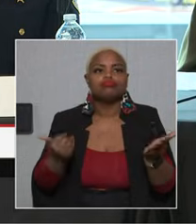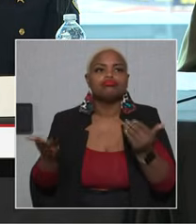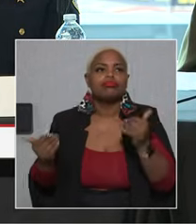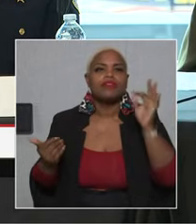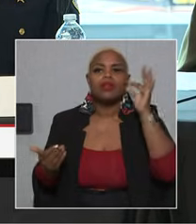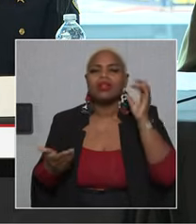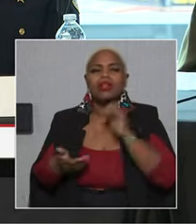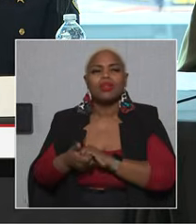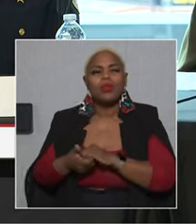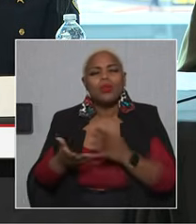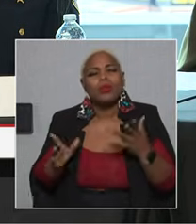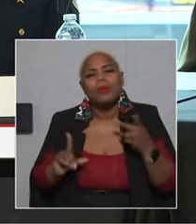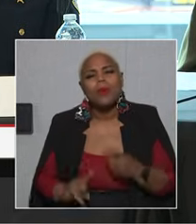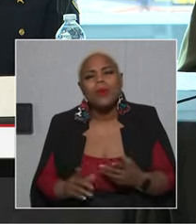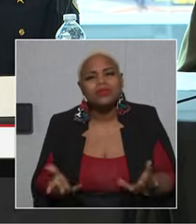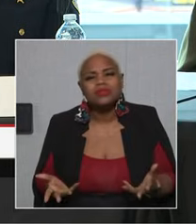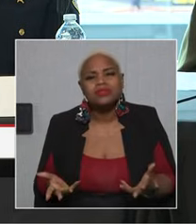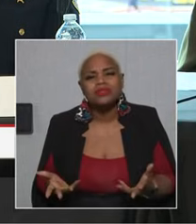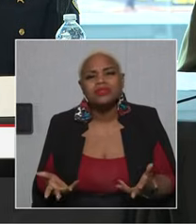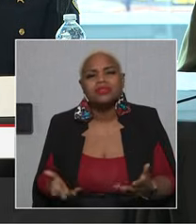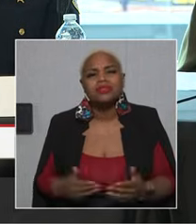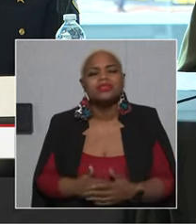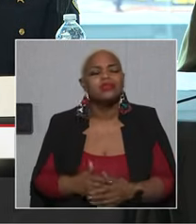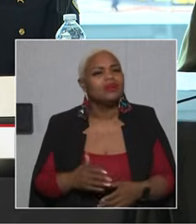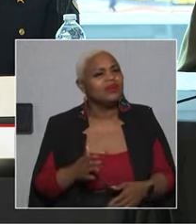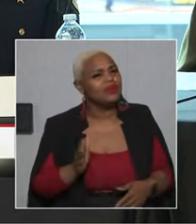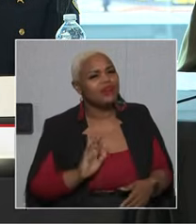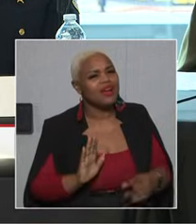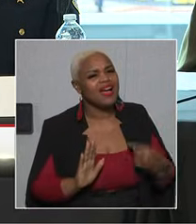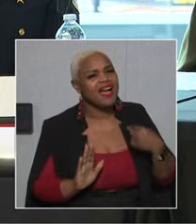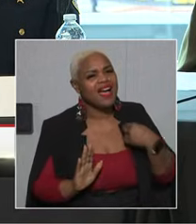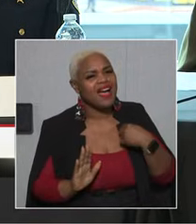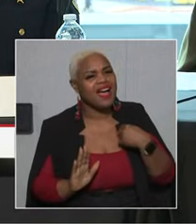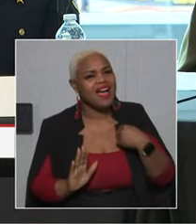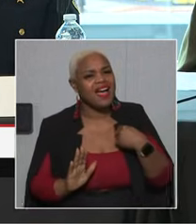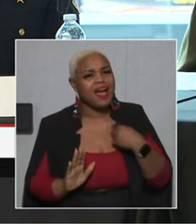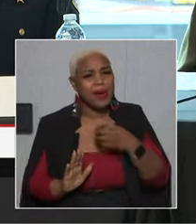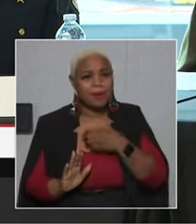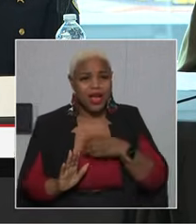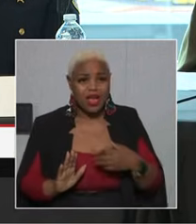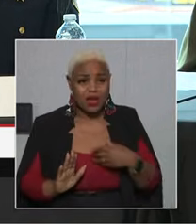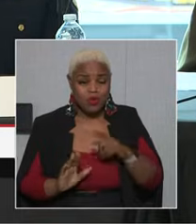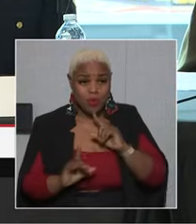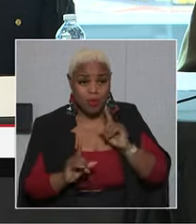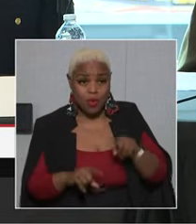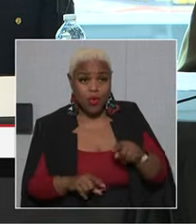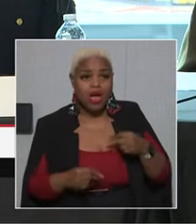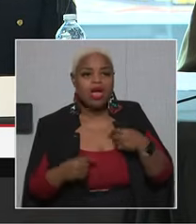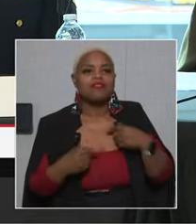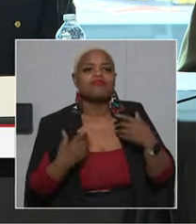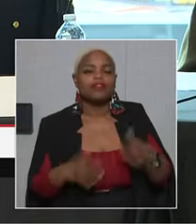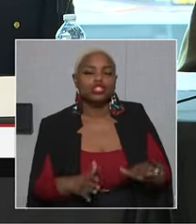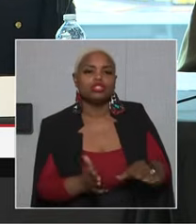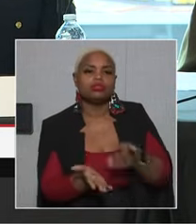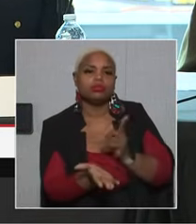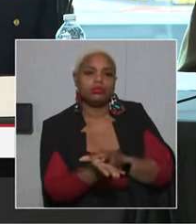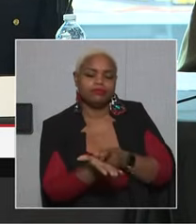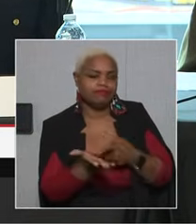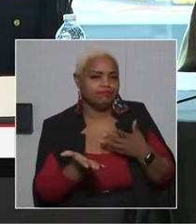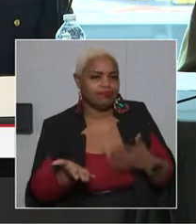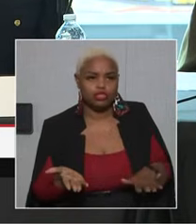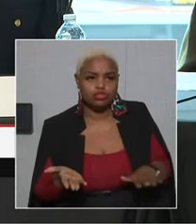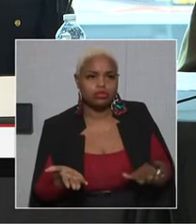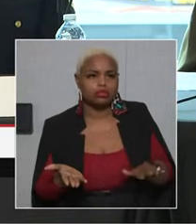continuing that? And me issuing a mayor's order, I have exhaustively discussed that. And